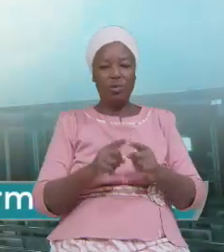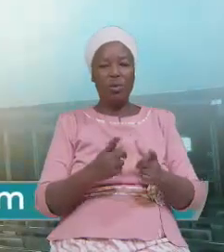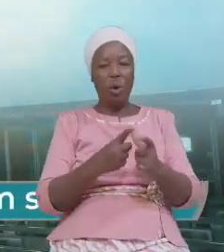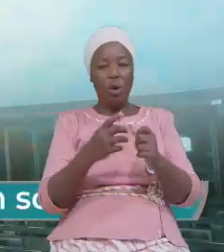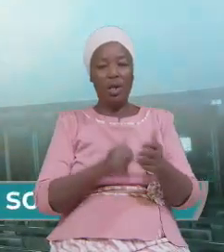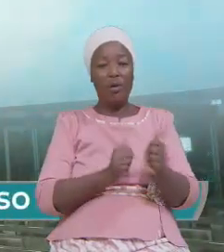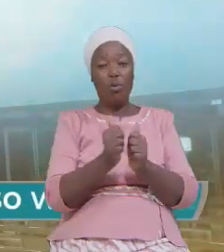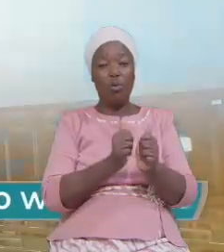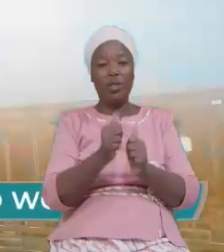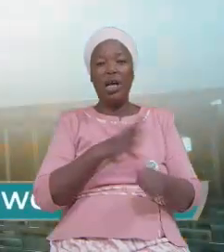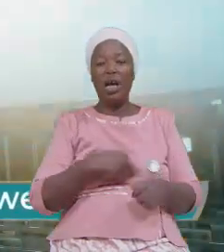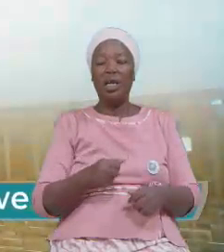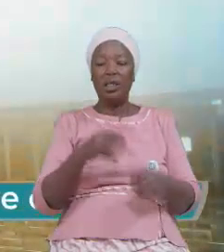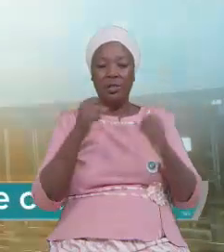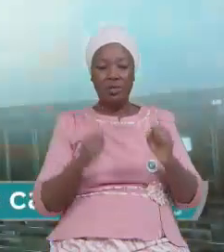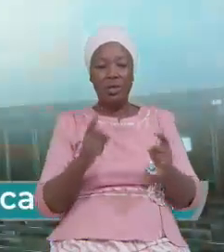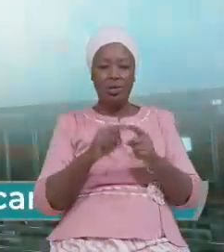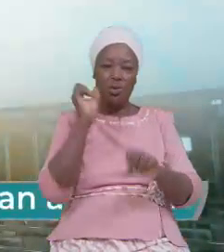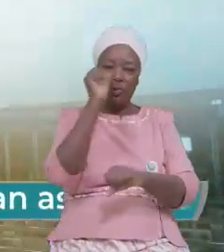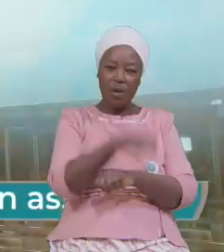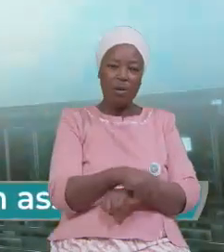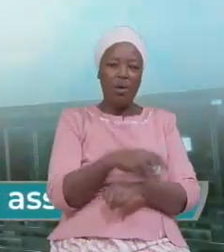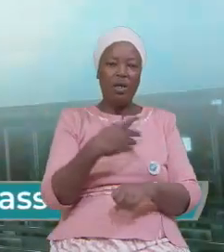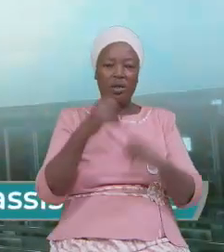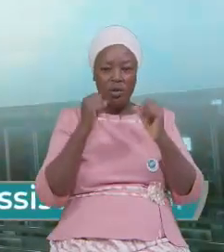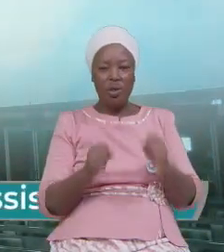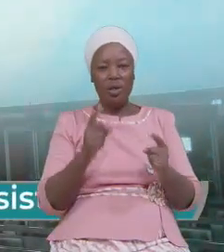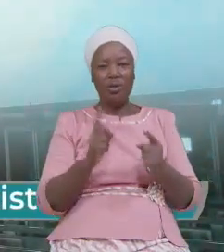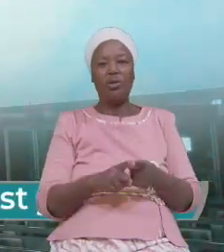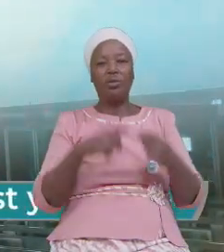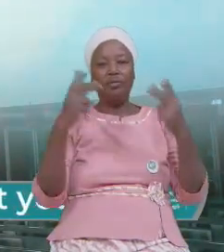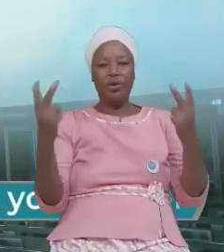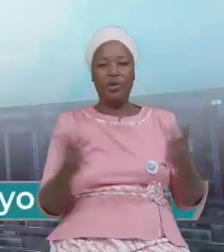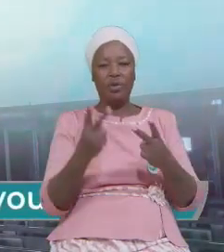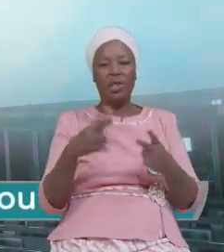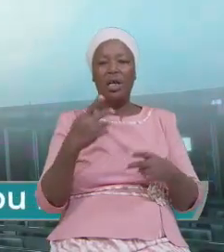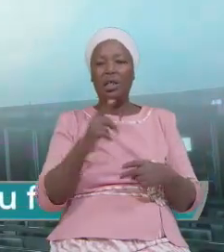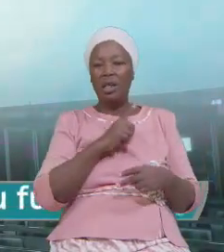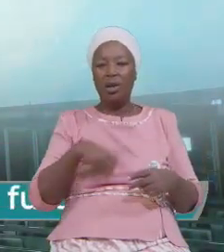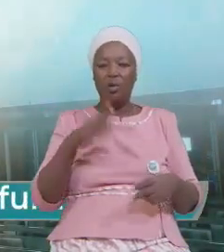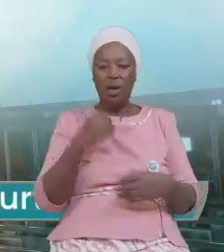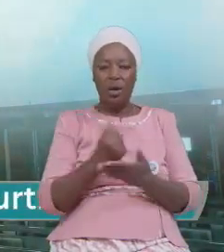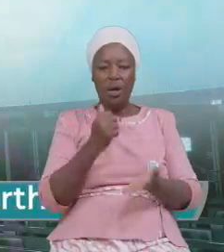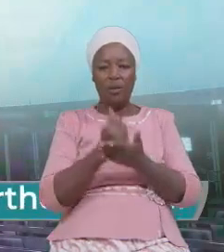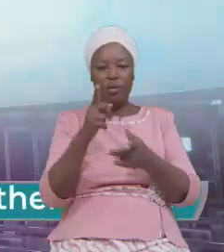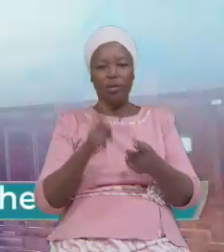to overcome. Strength to triumph. You will overcome to the